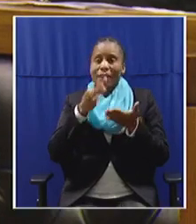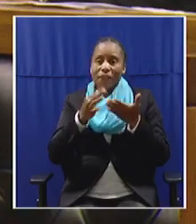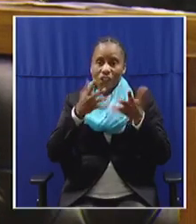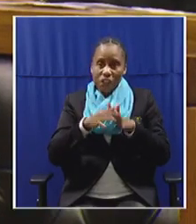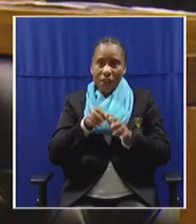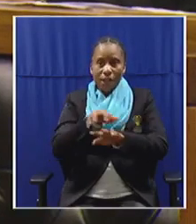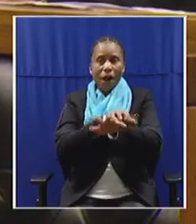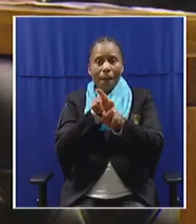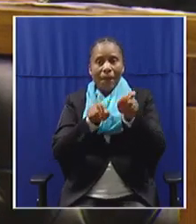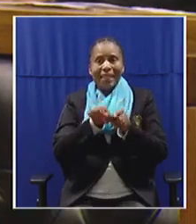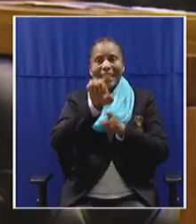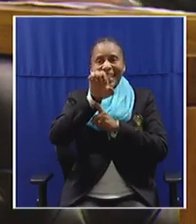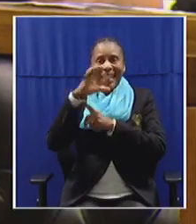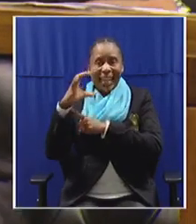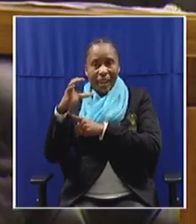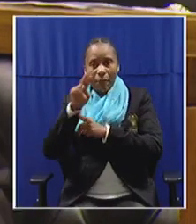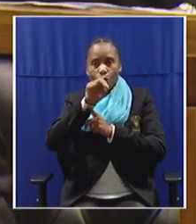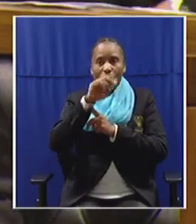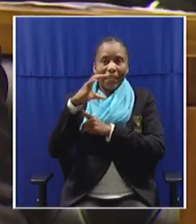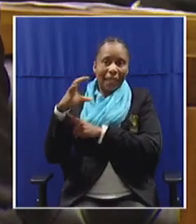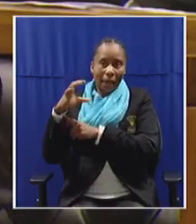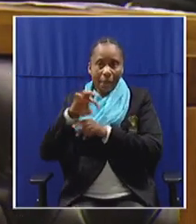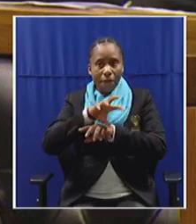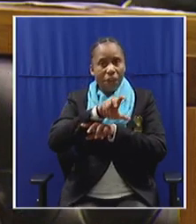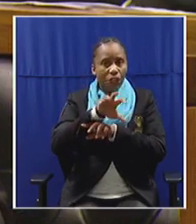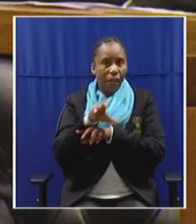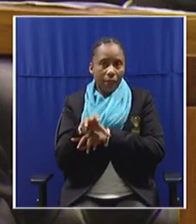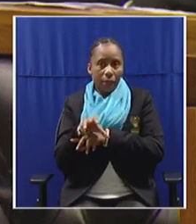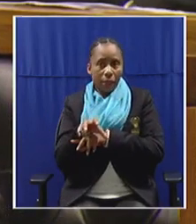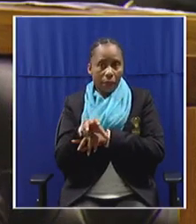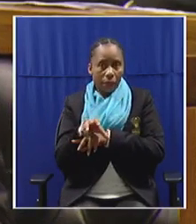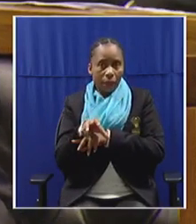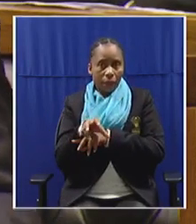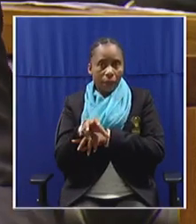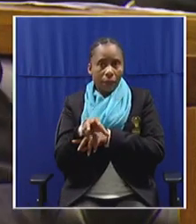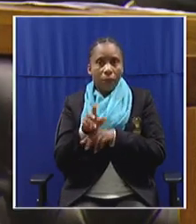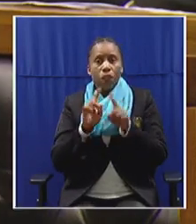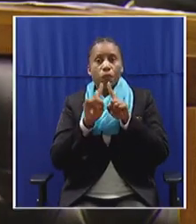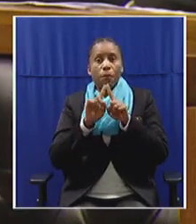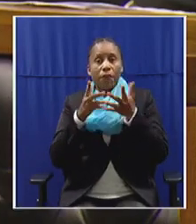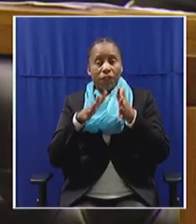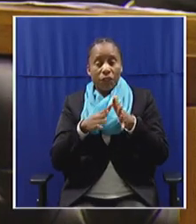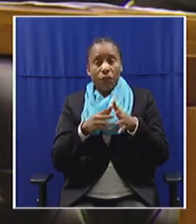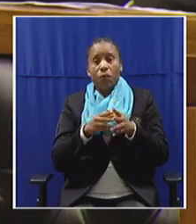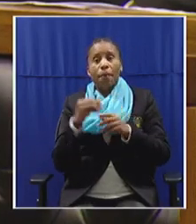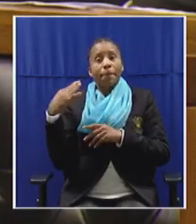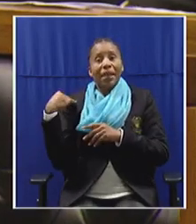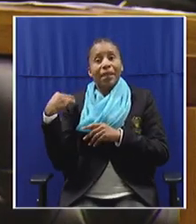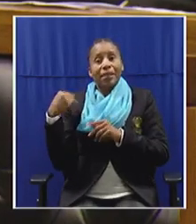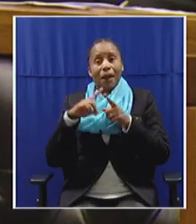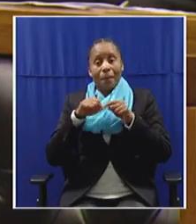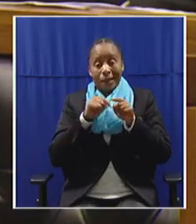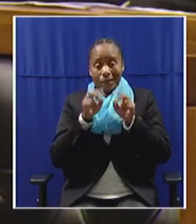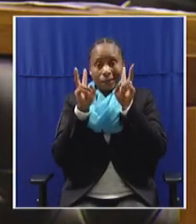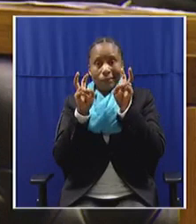in the Northern Cape, in Free State, we spoke with the minister about this matter,